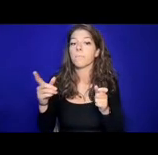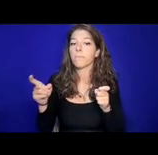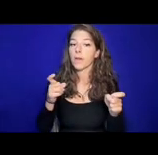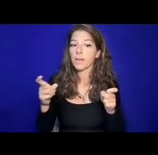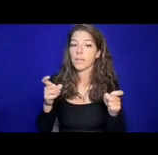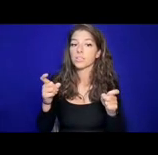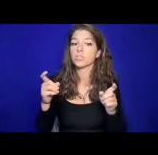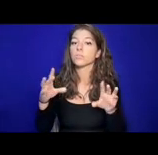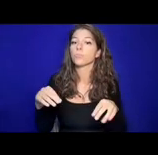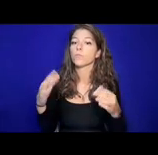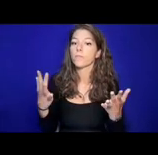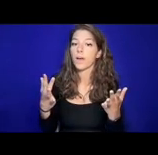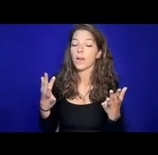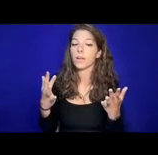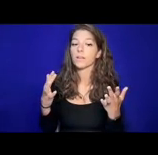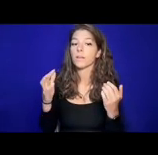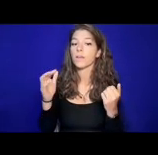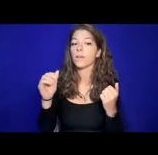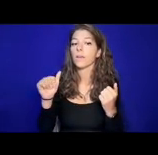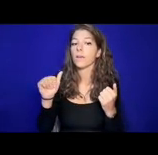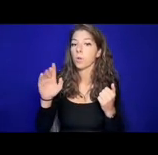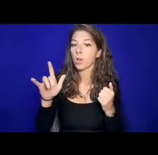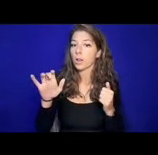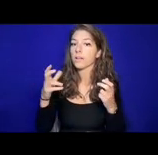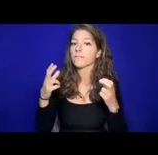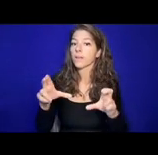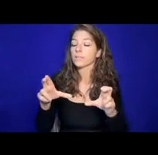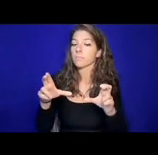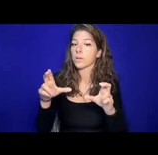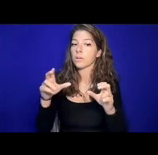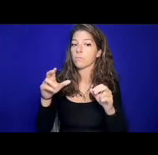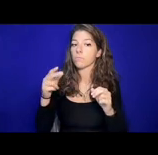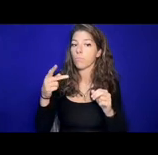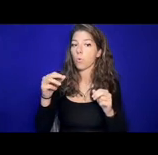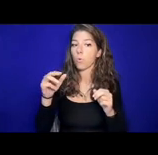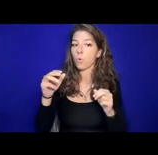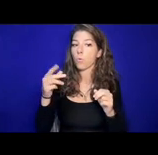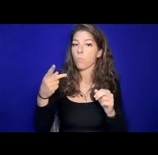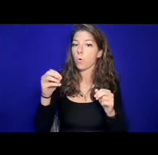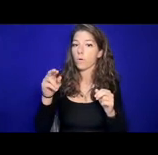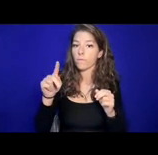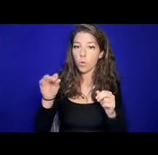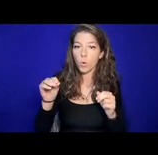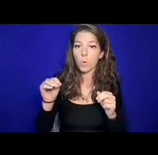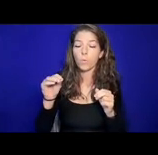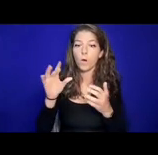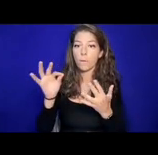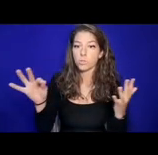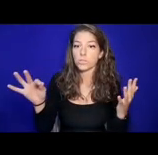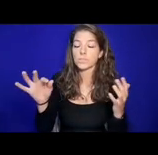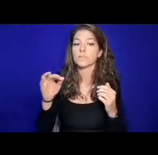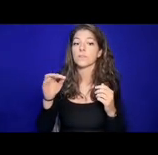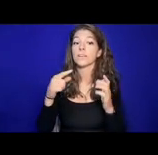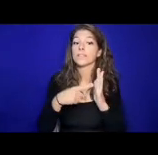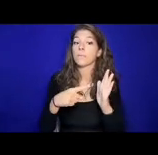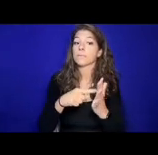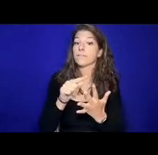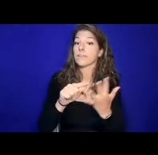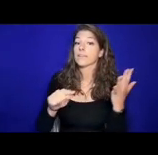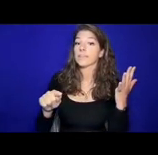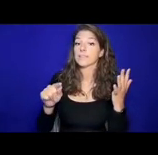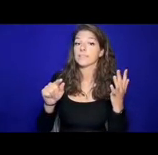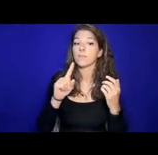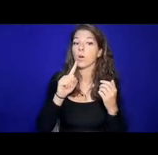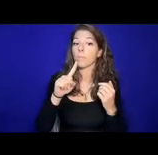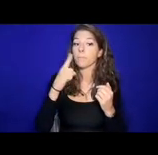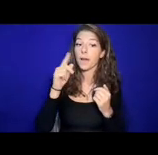or provide ABLE investment portfolios and savings options. Examples of these entities